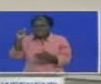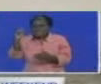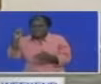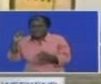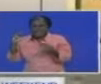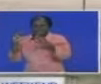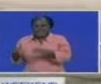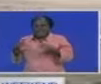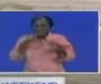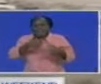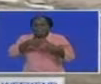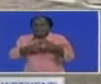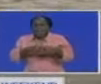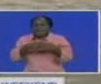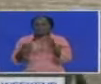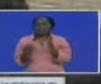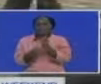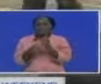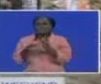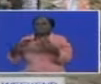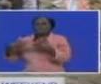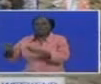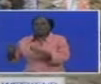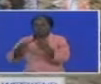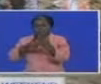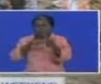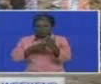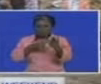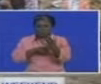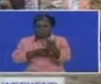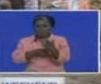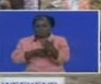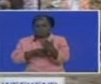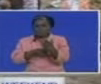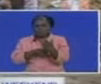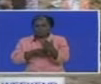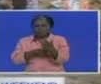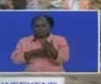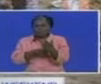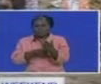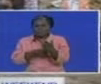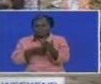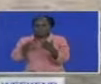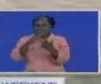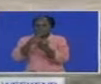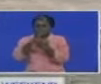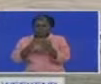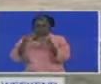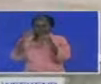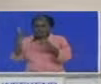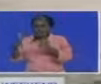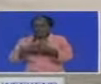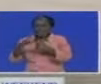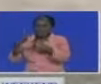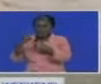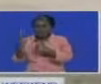a mechanical problem which made him lose vital points to Stig Blomqvist from Sweden in a Porsche 911 who cleared an